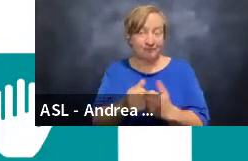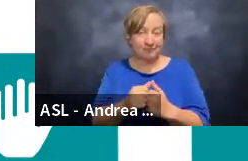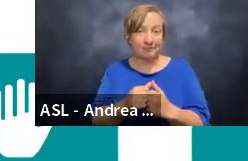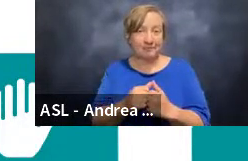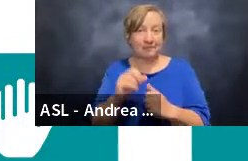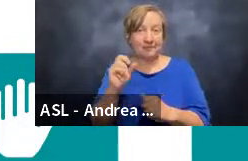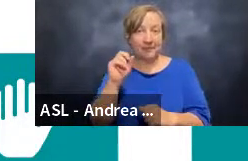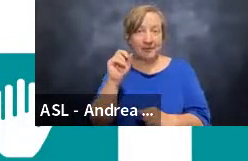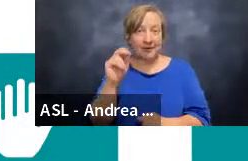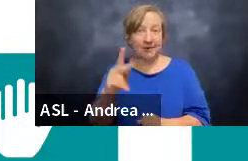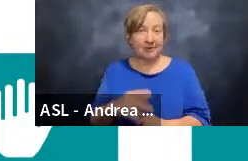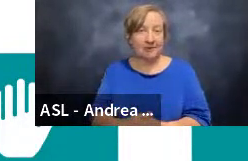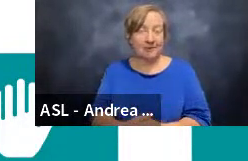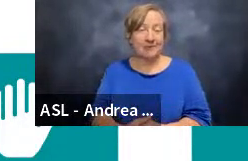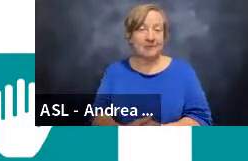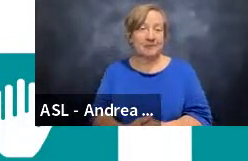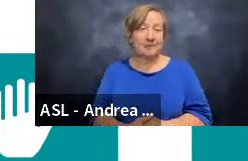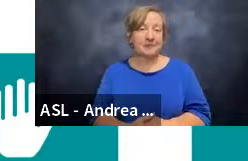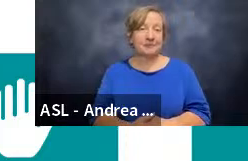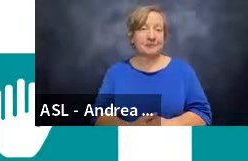Okay.